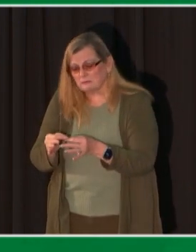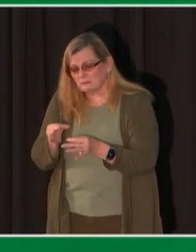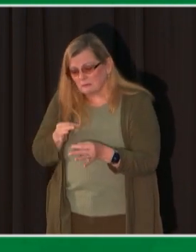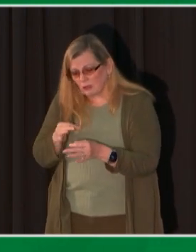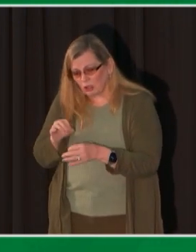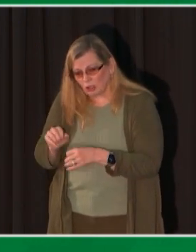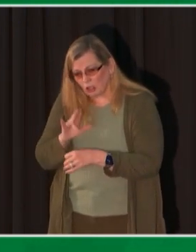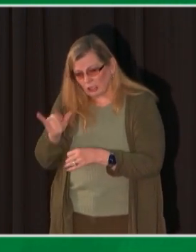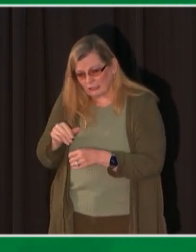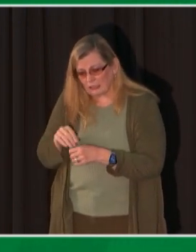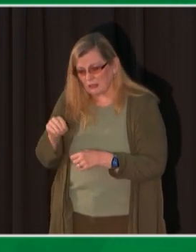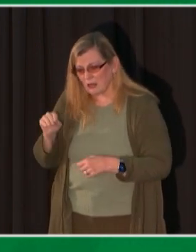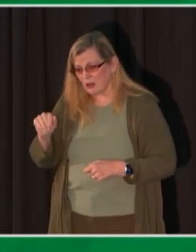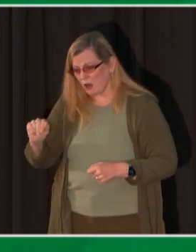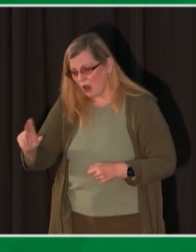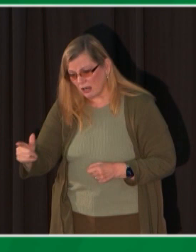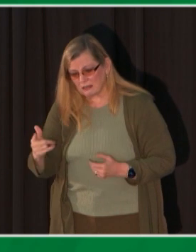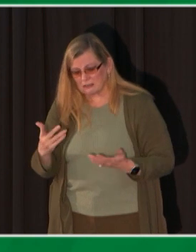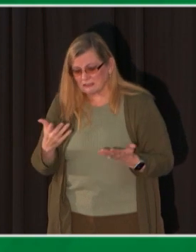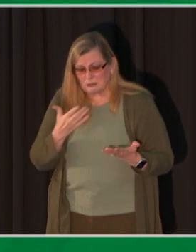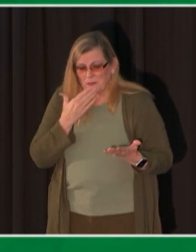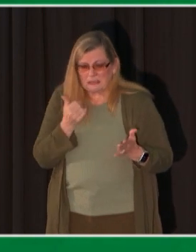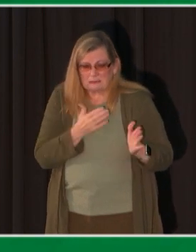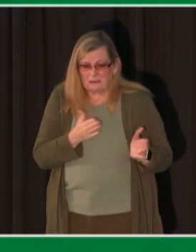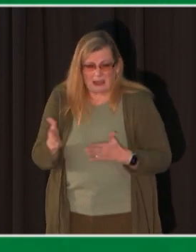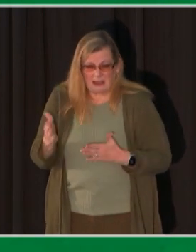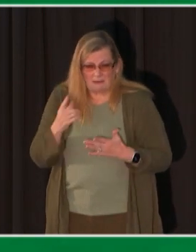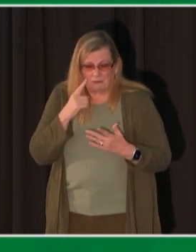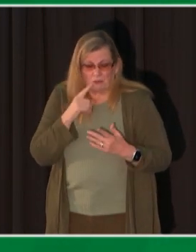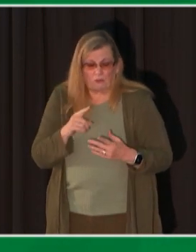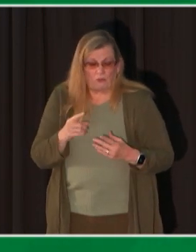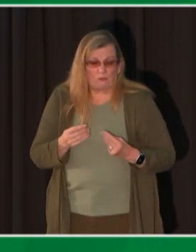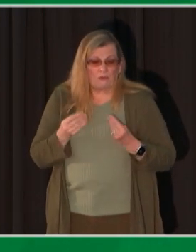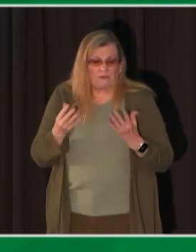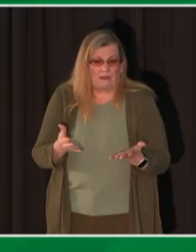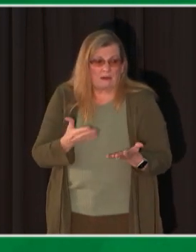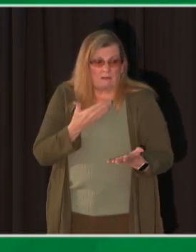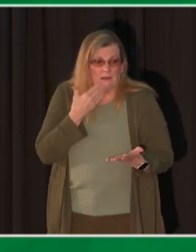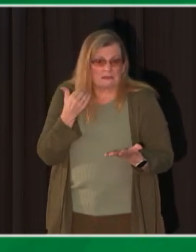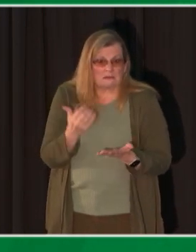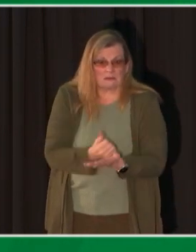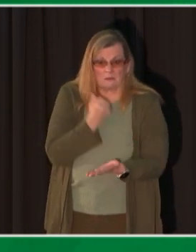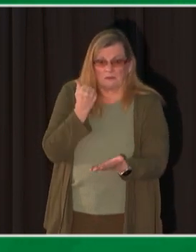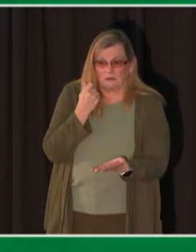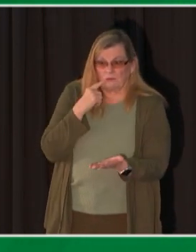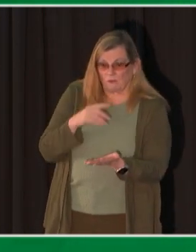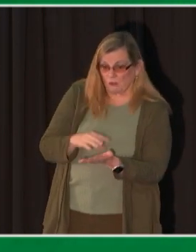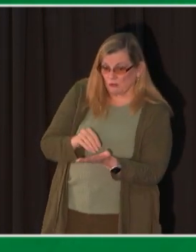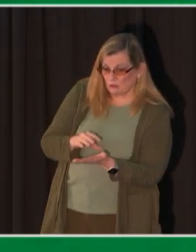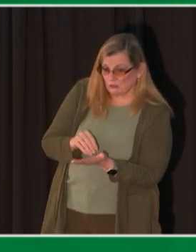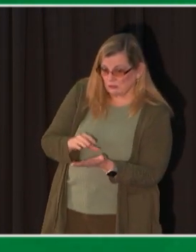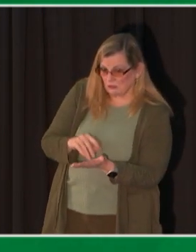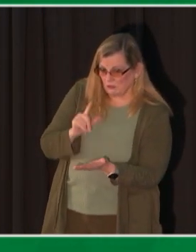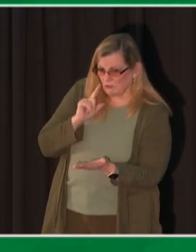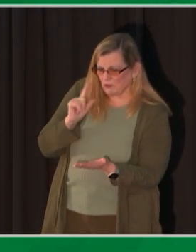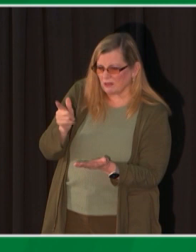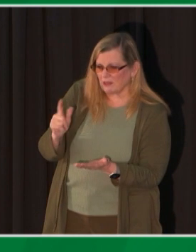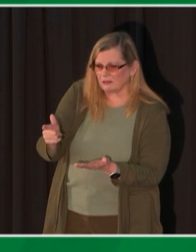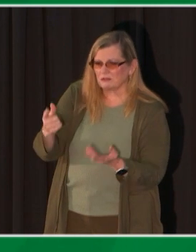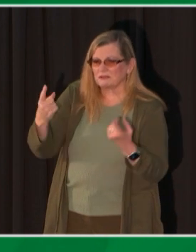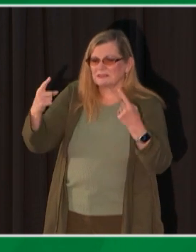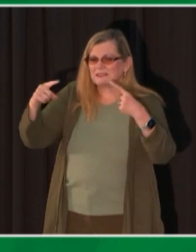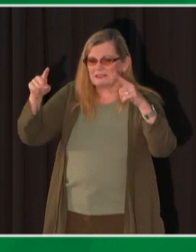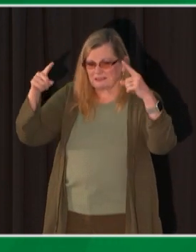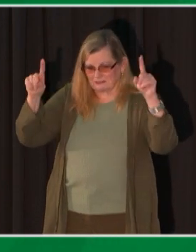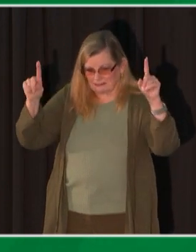to provide the optimal learning experience for students in preparation for student success for the 20 and 21 school